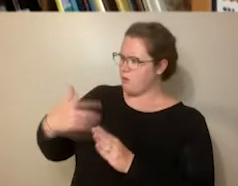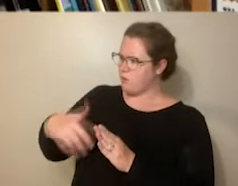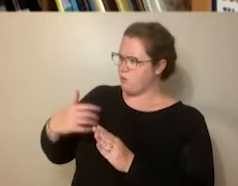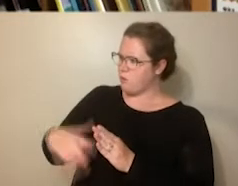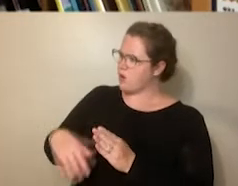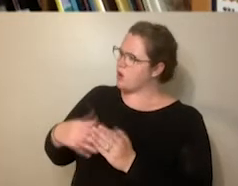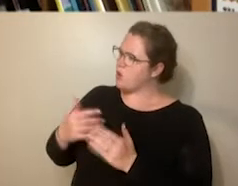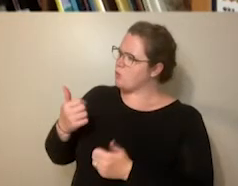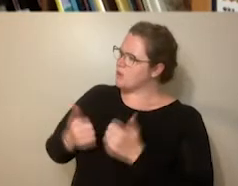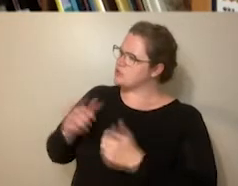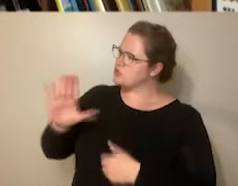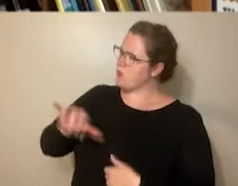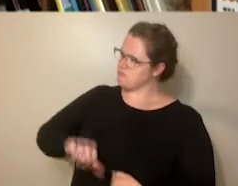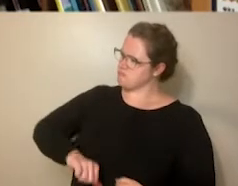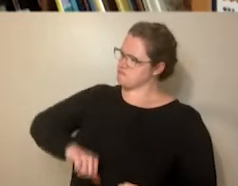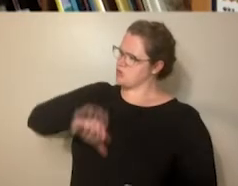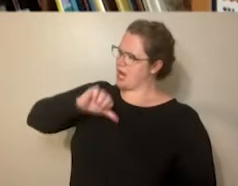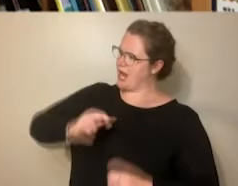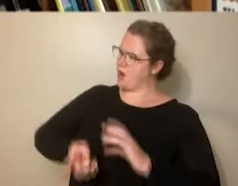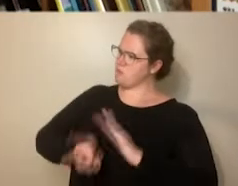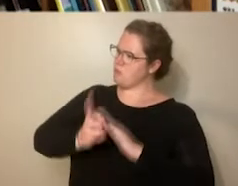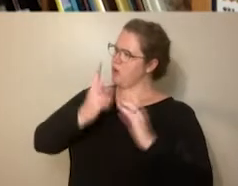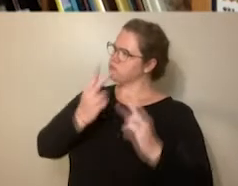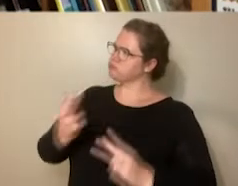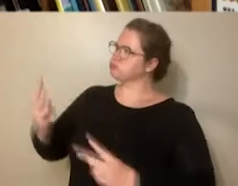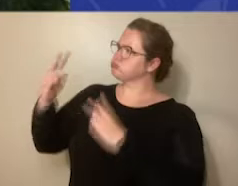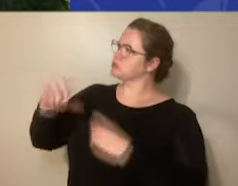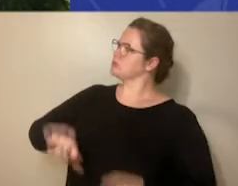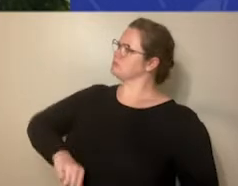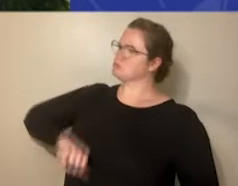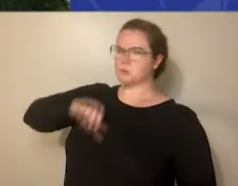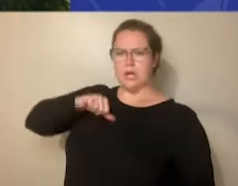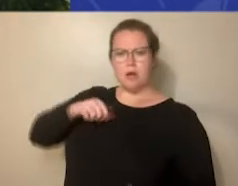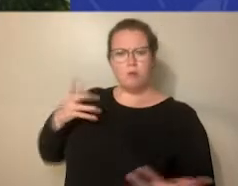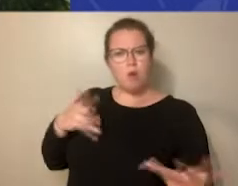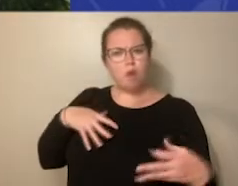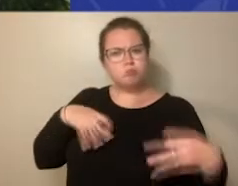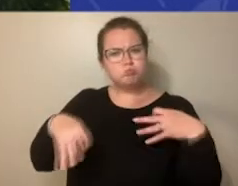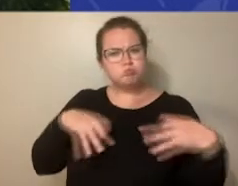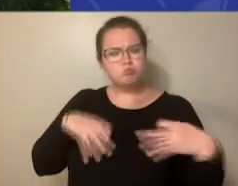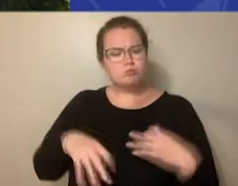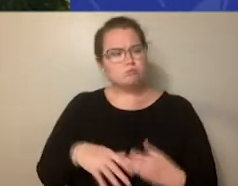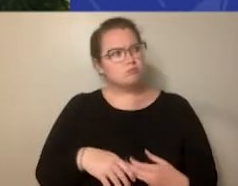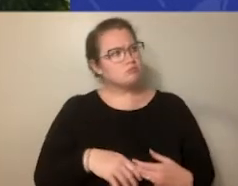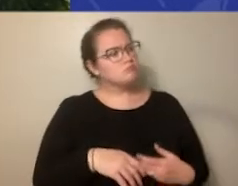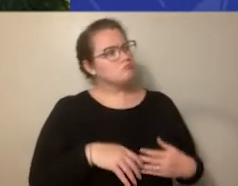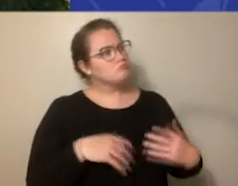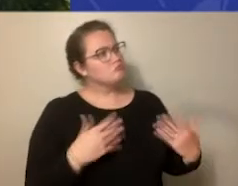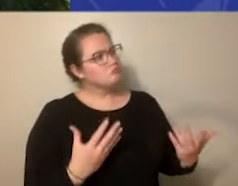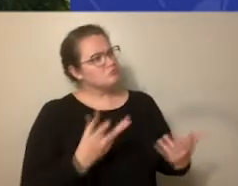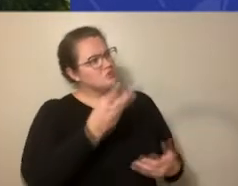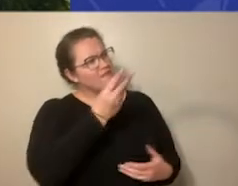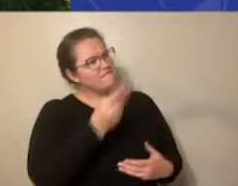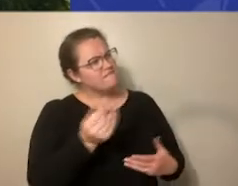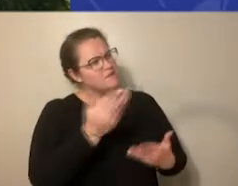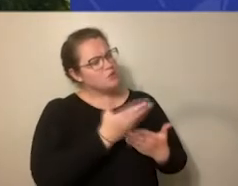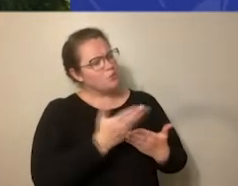hold as your proudest moments as a musician? I don't know. There's a couple